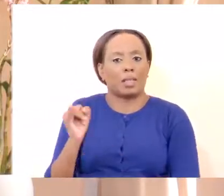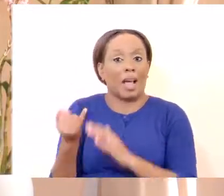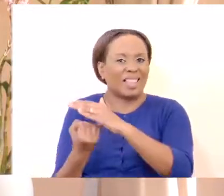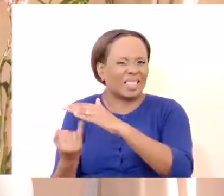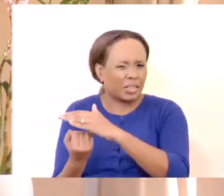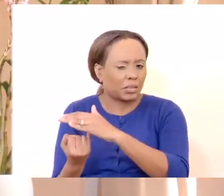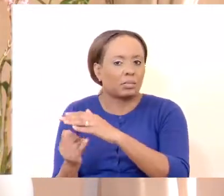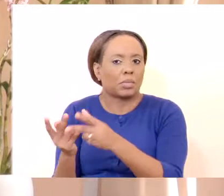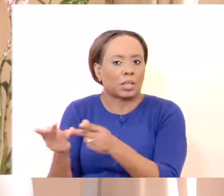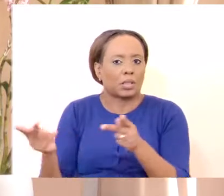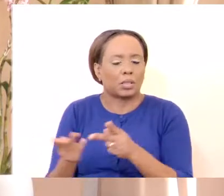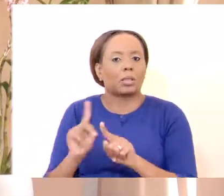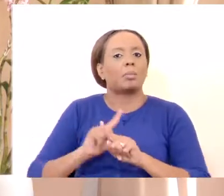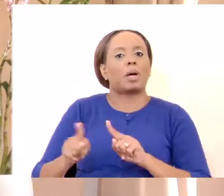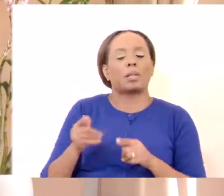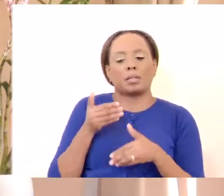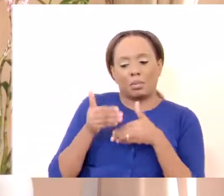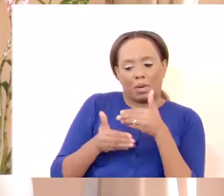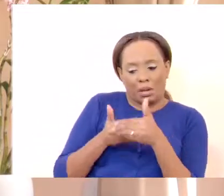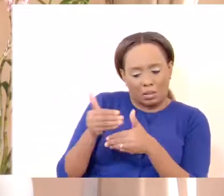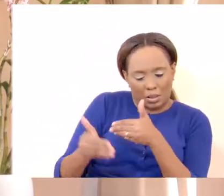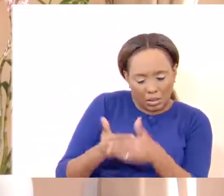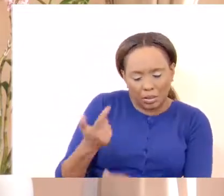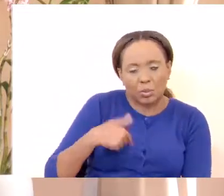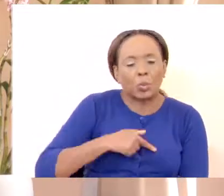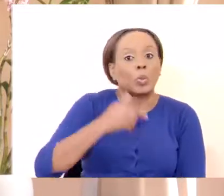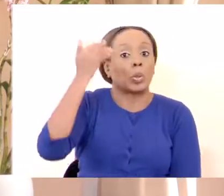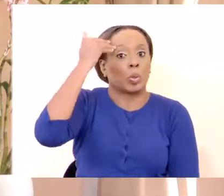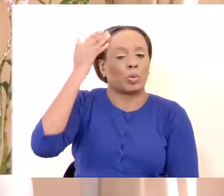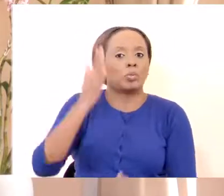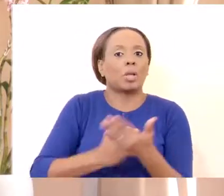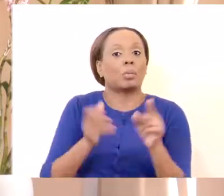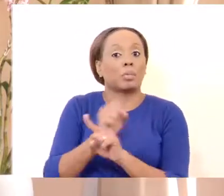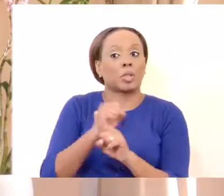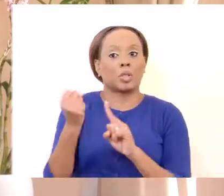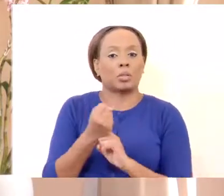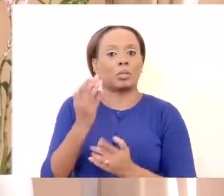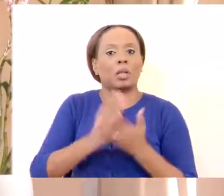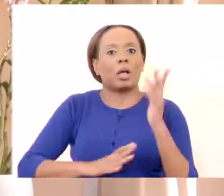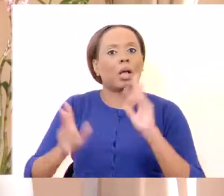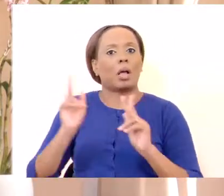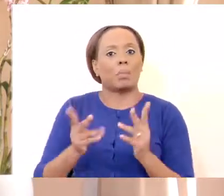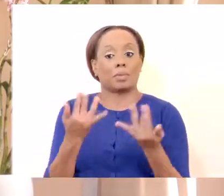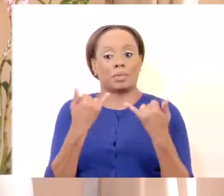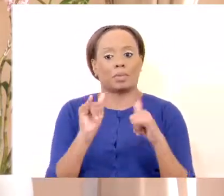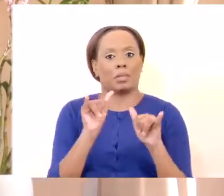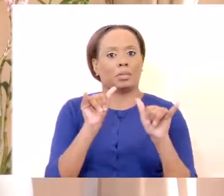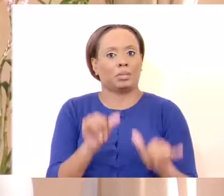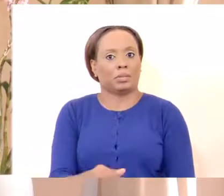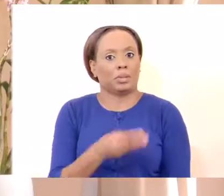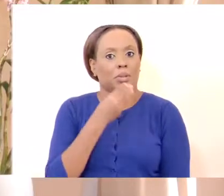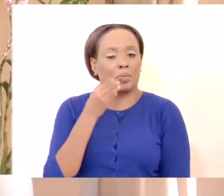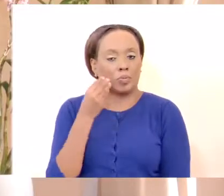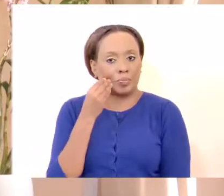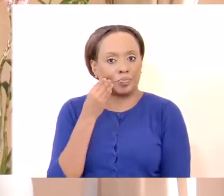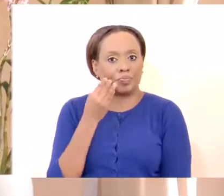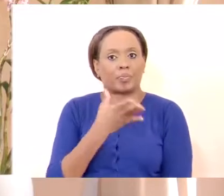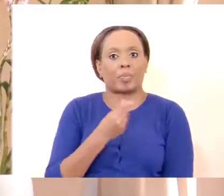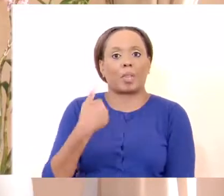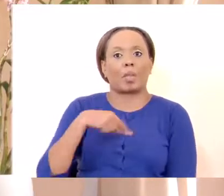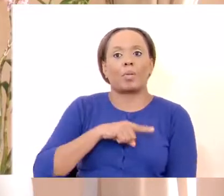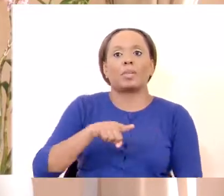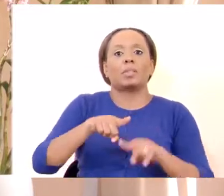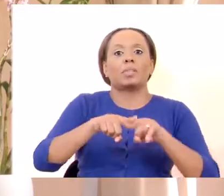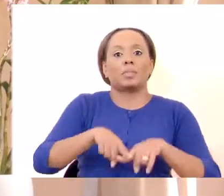a process at work, and we are aware in some cases that there are people that might still be at home, and we depend on